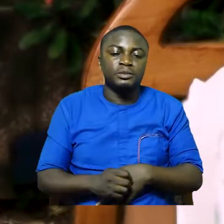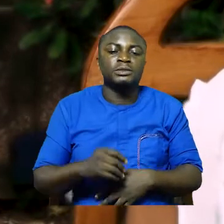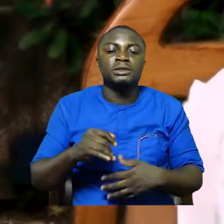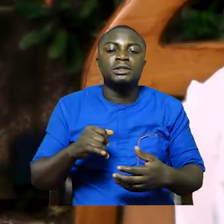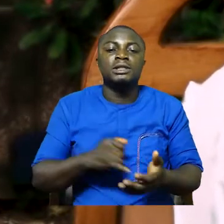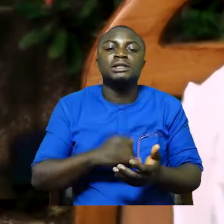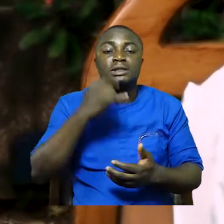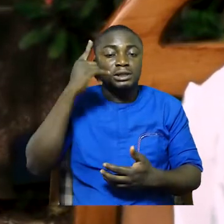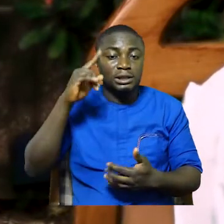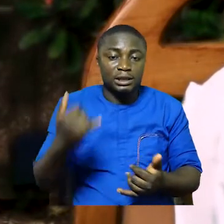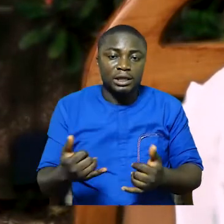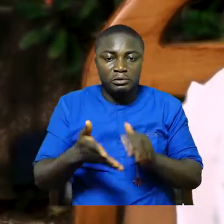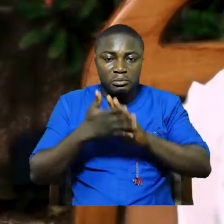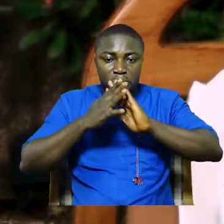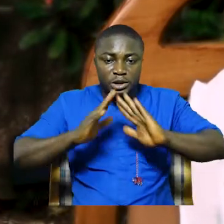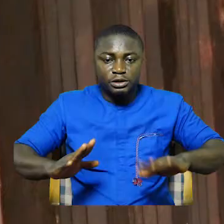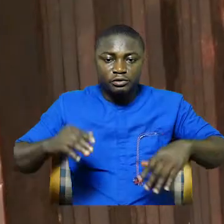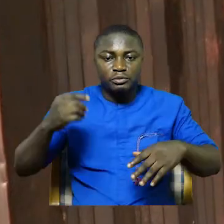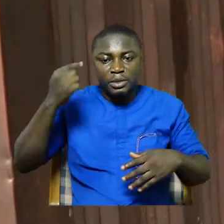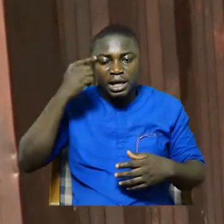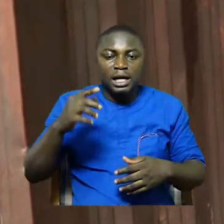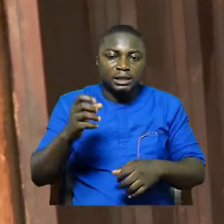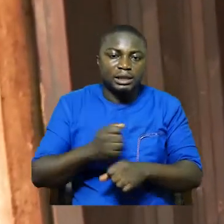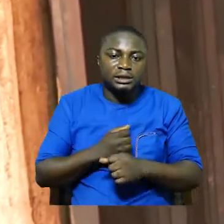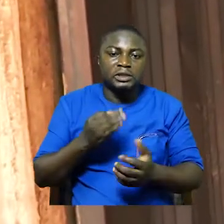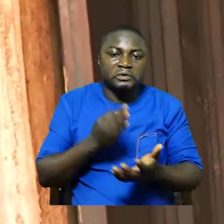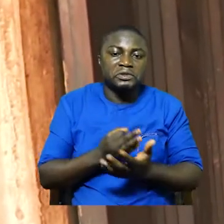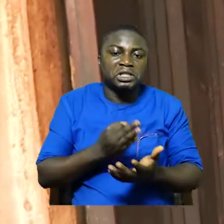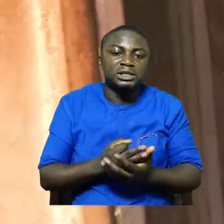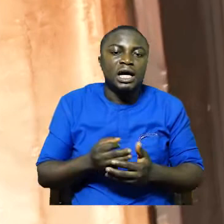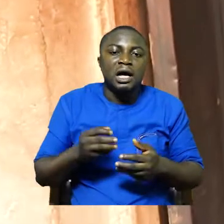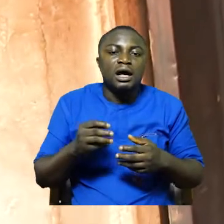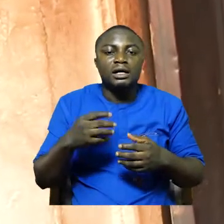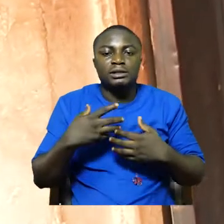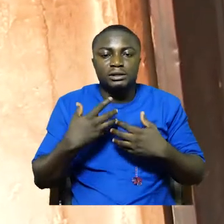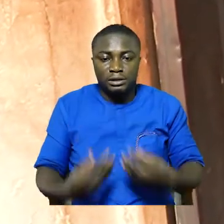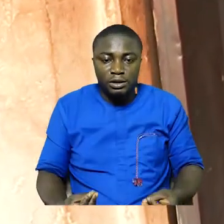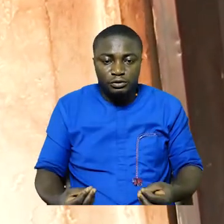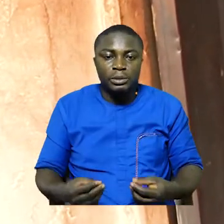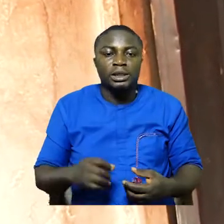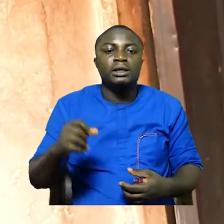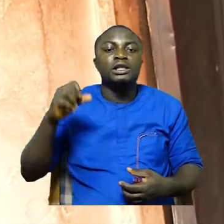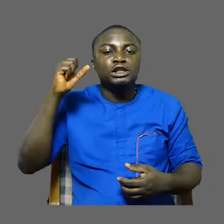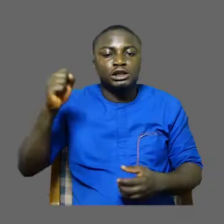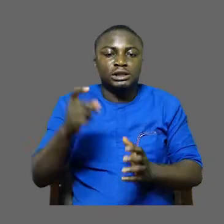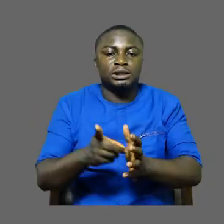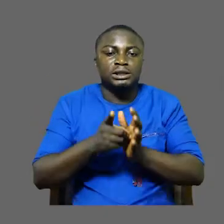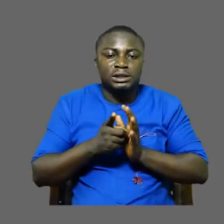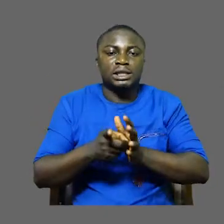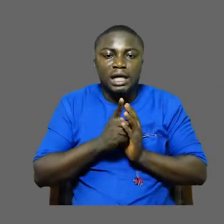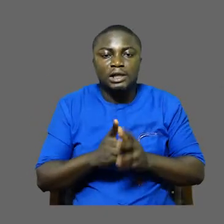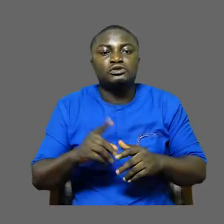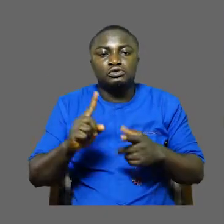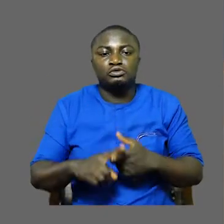You understand? So it's for now, my peace of mind and gaining financial stability is priority for me.